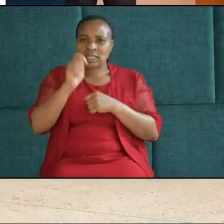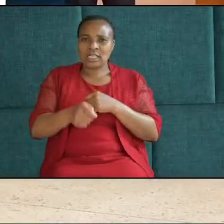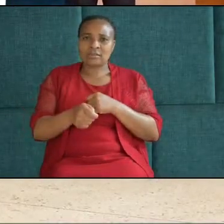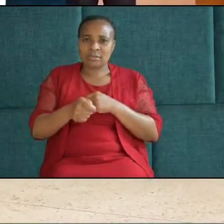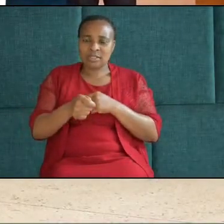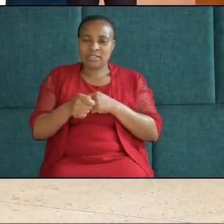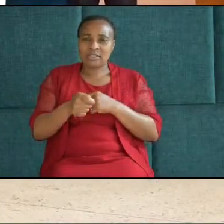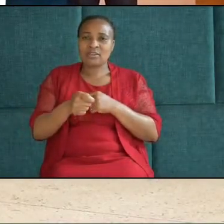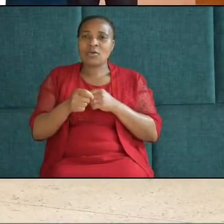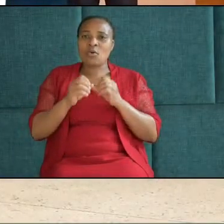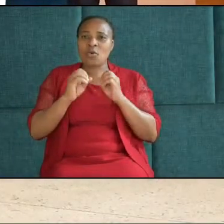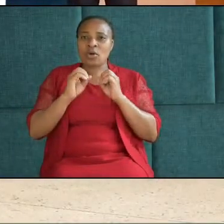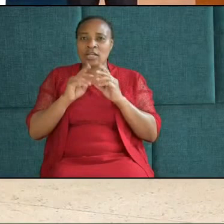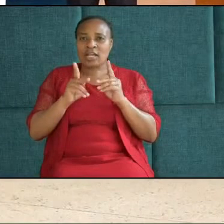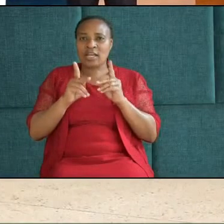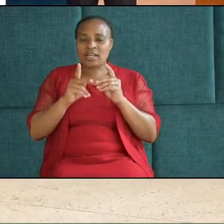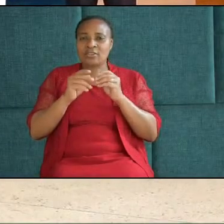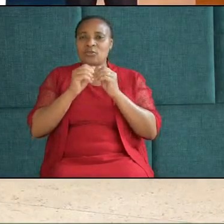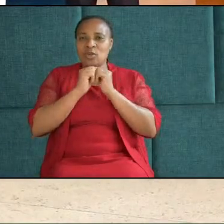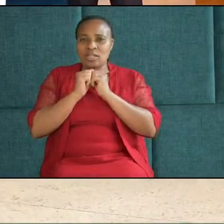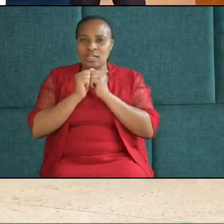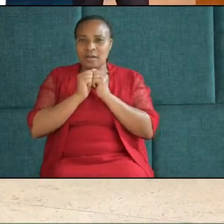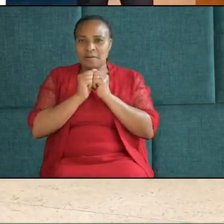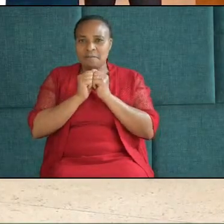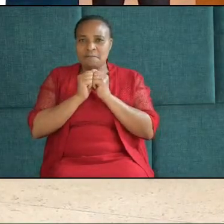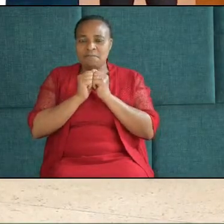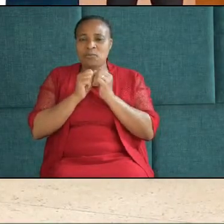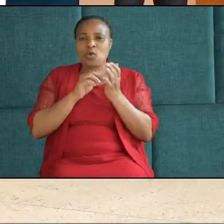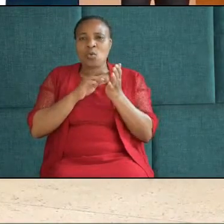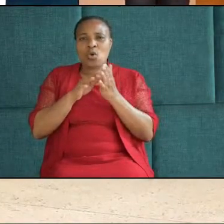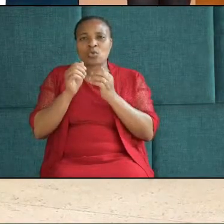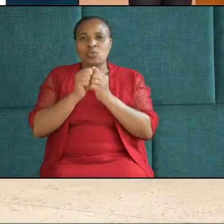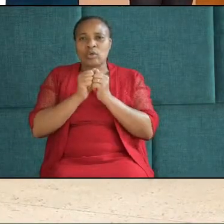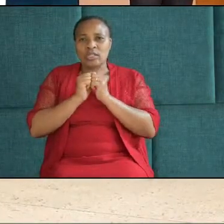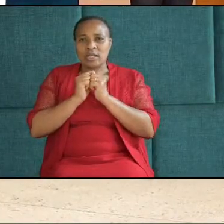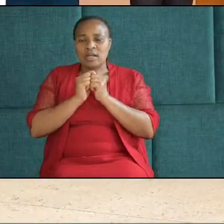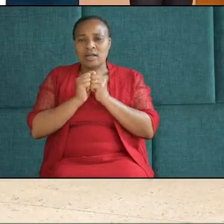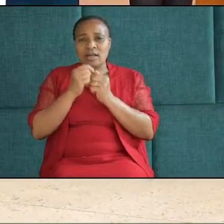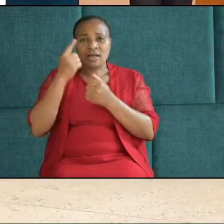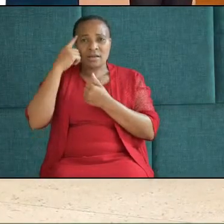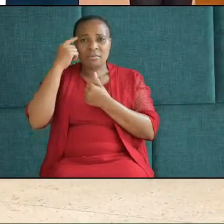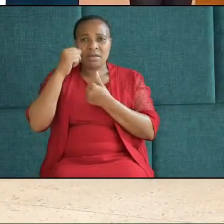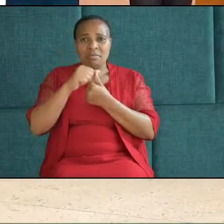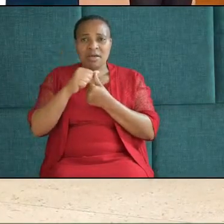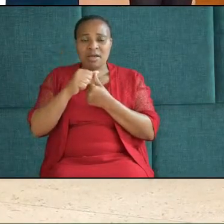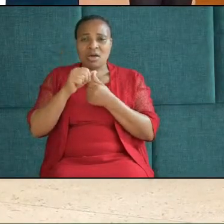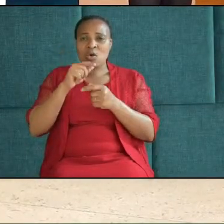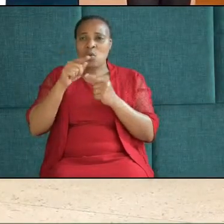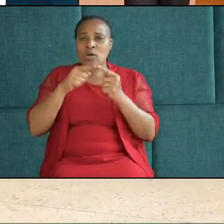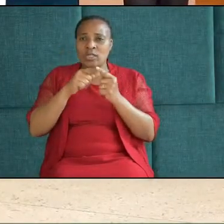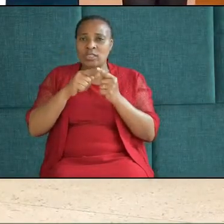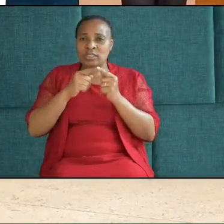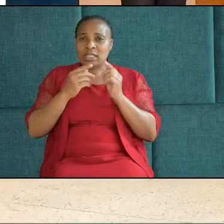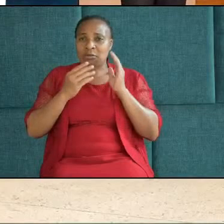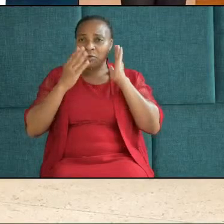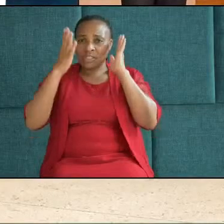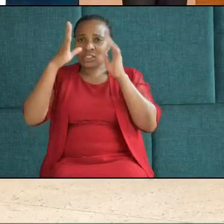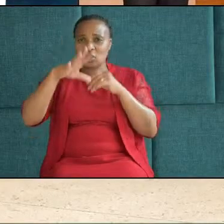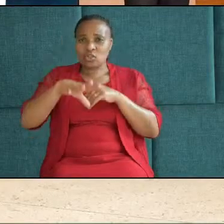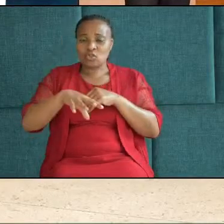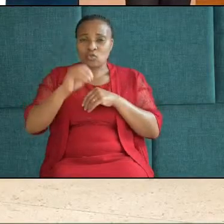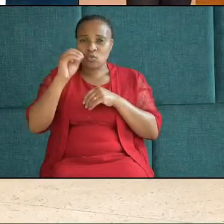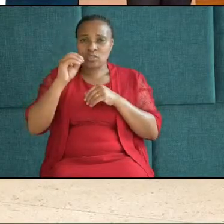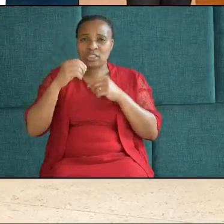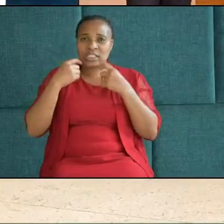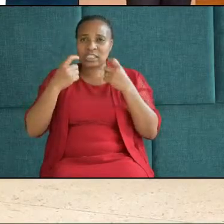together? Together we are. Walk with me. Remember when the priest took the